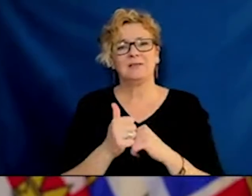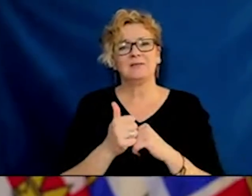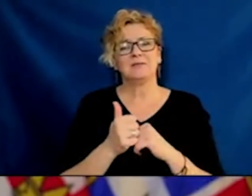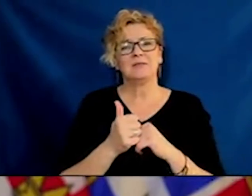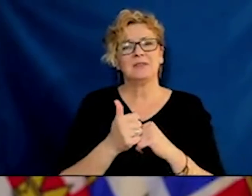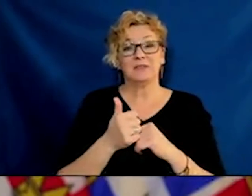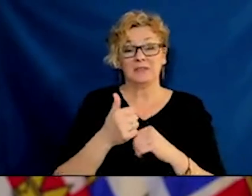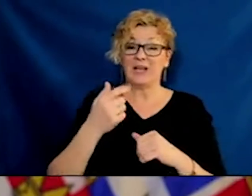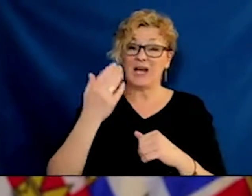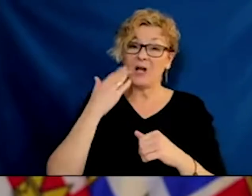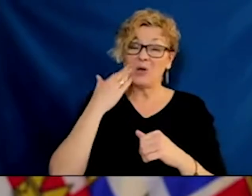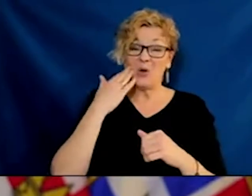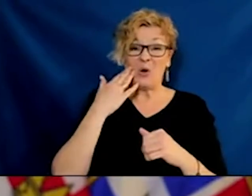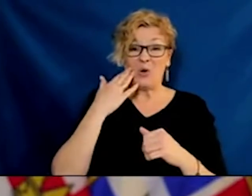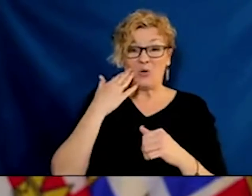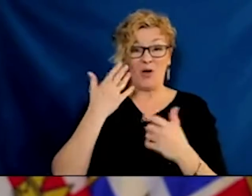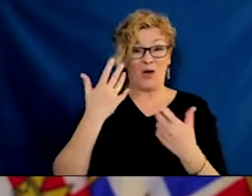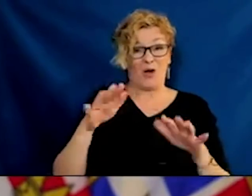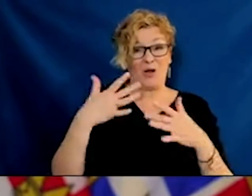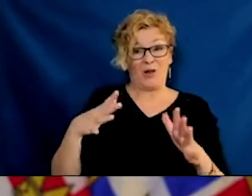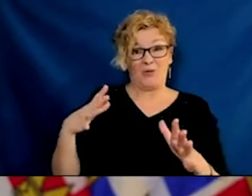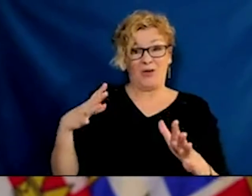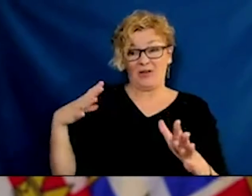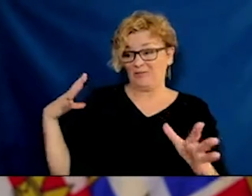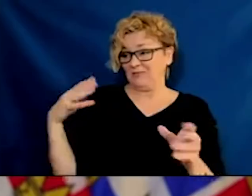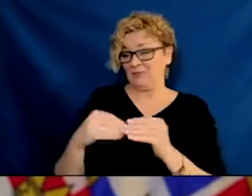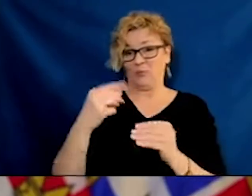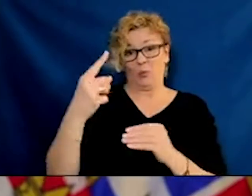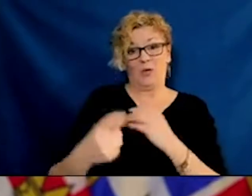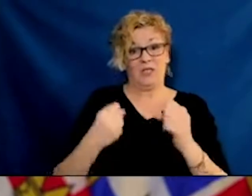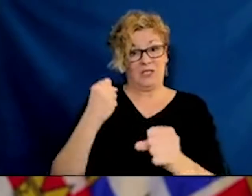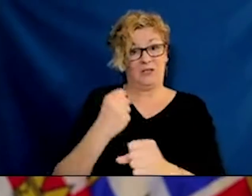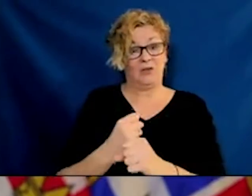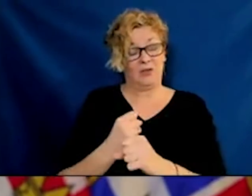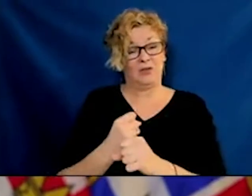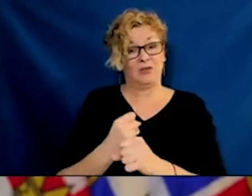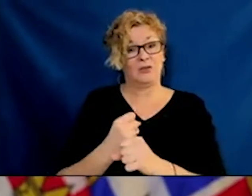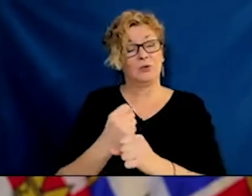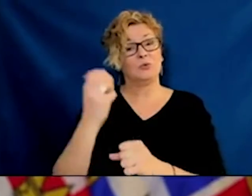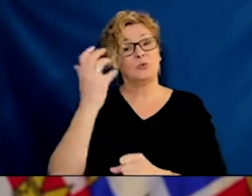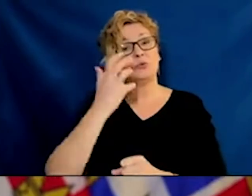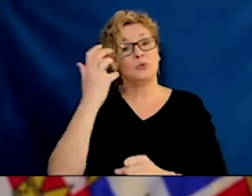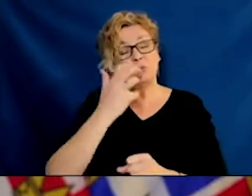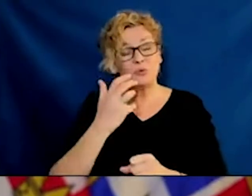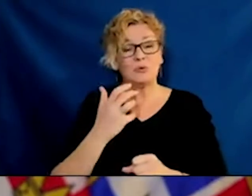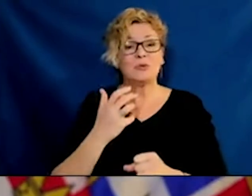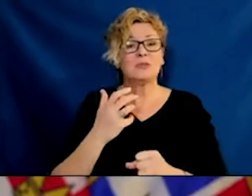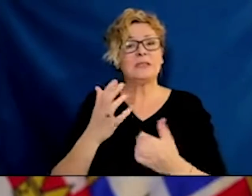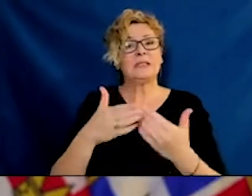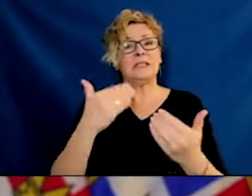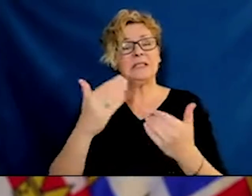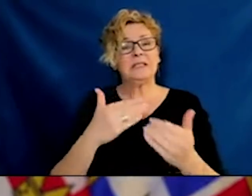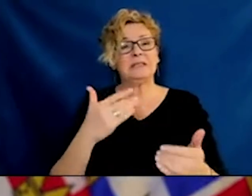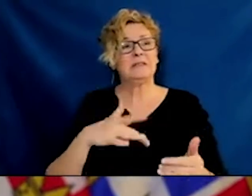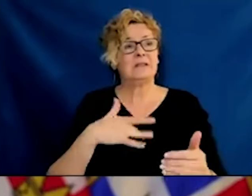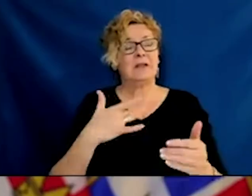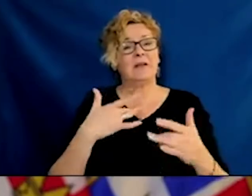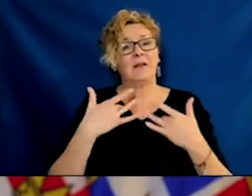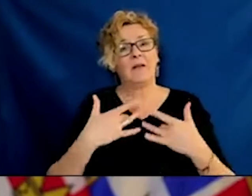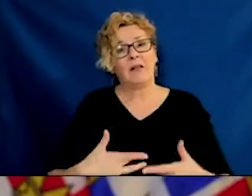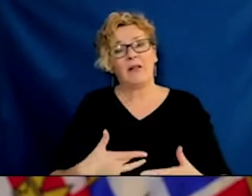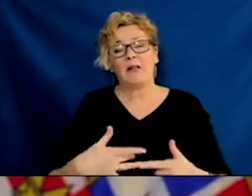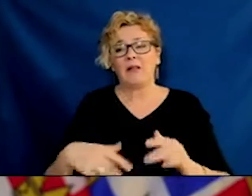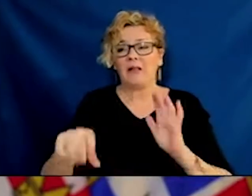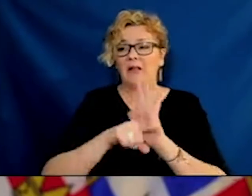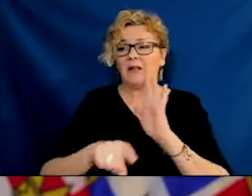day, to get a little bit of fresh air and perspective, to make sure that we find that moment